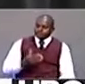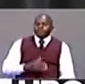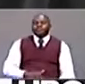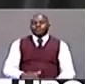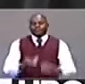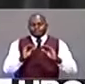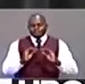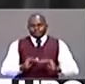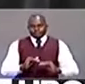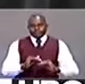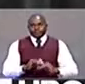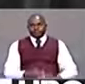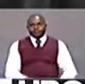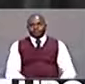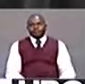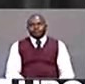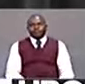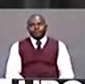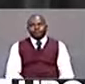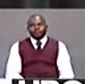Patri et Felix dos Santos.